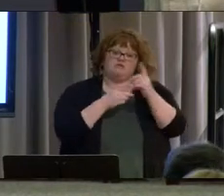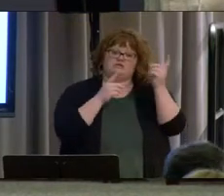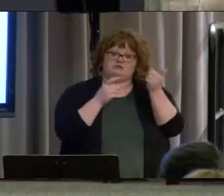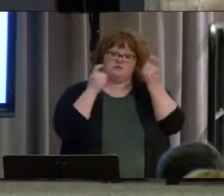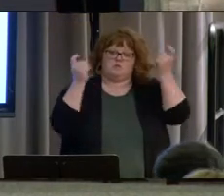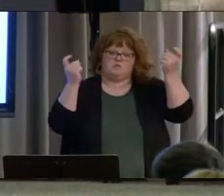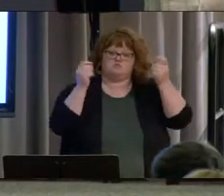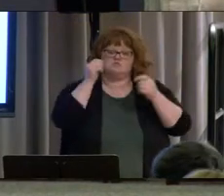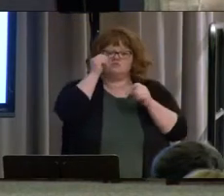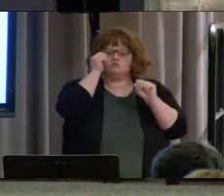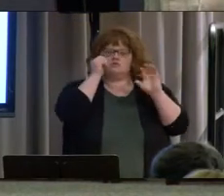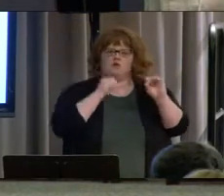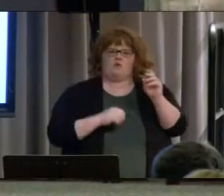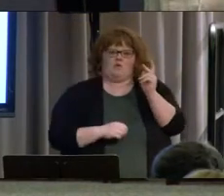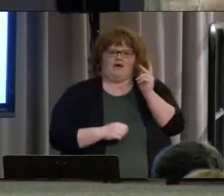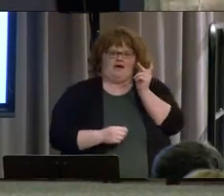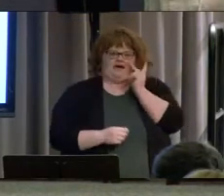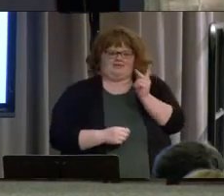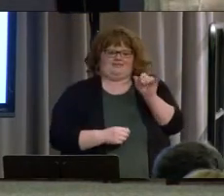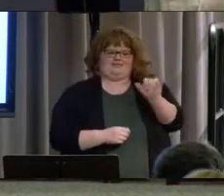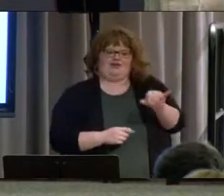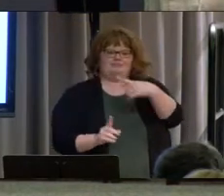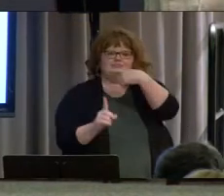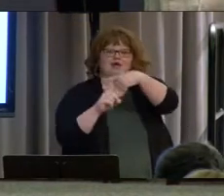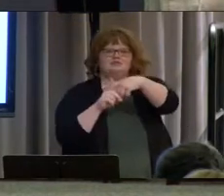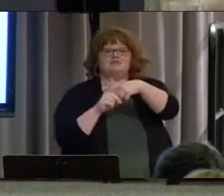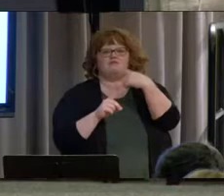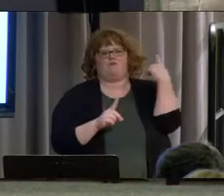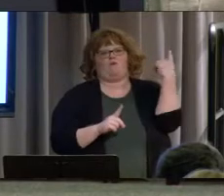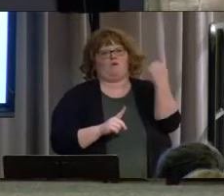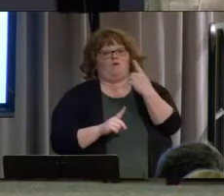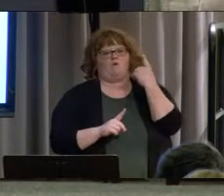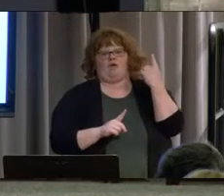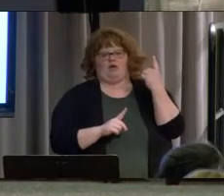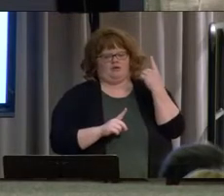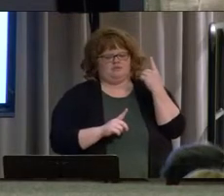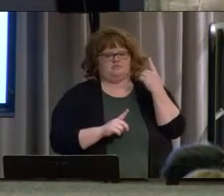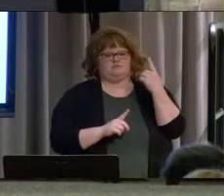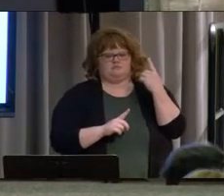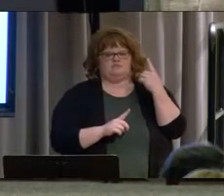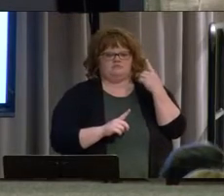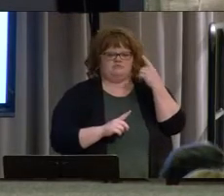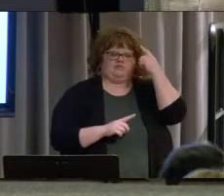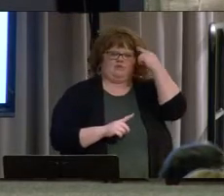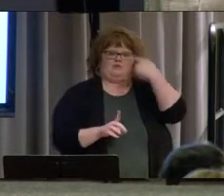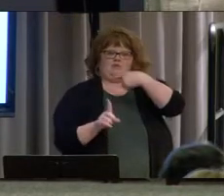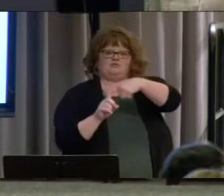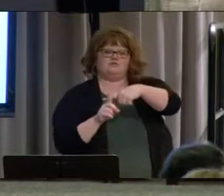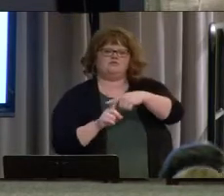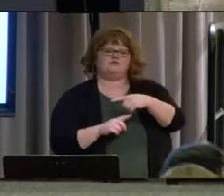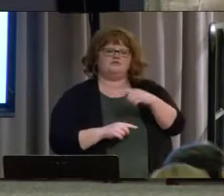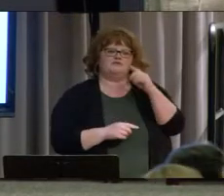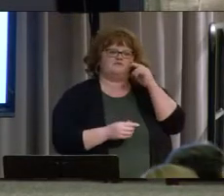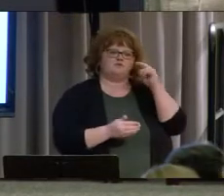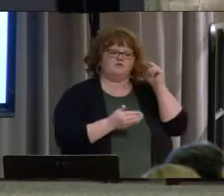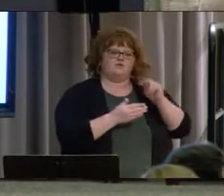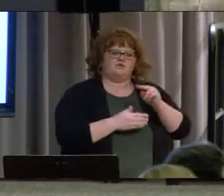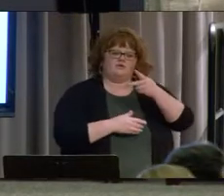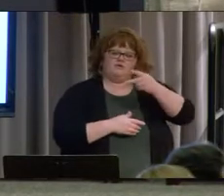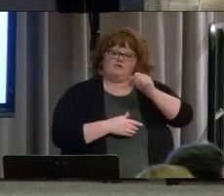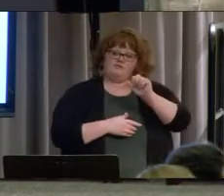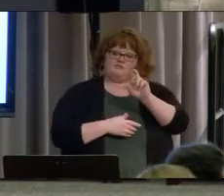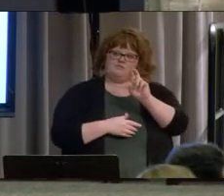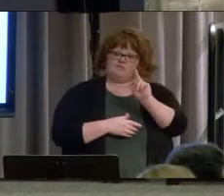the time. So I see that as a positive, and I always have. And so you look at the Parkland students who